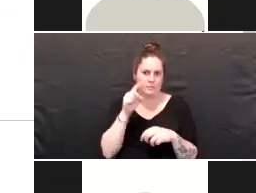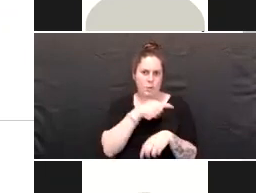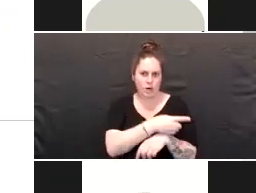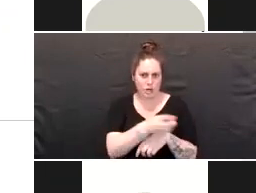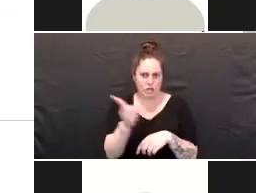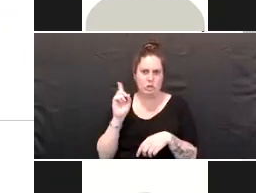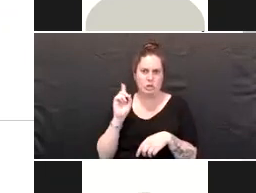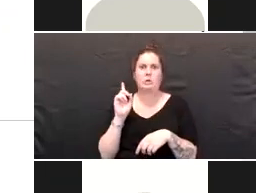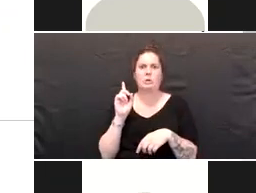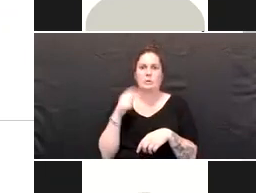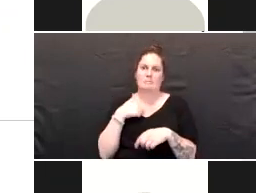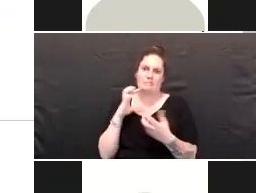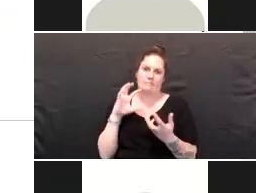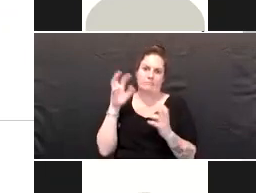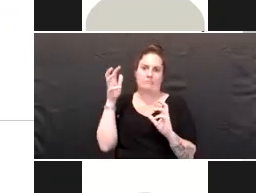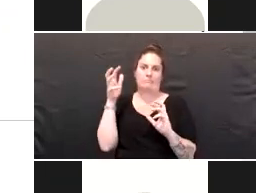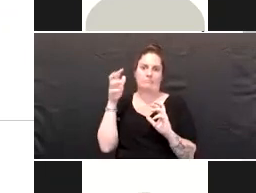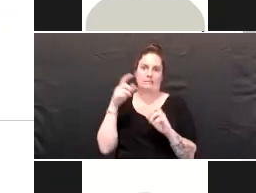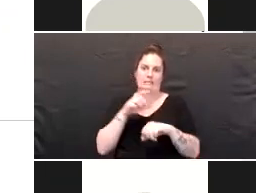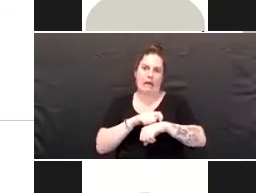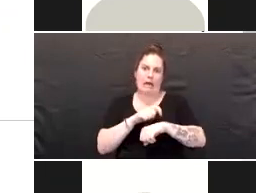the times mixed up.